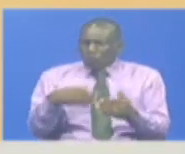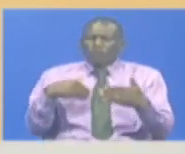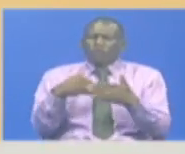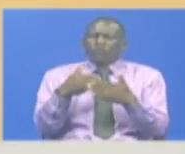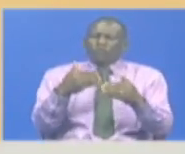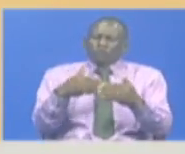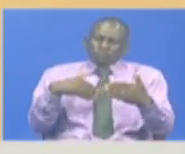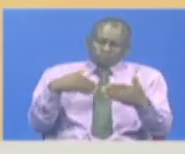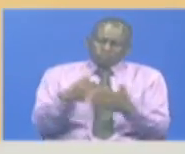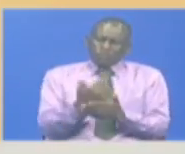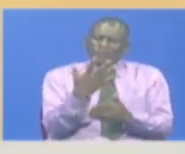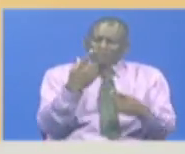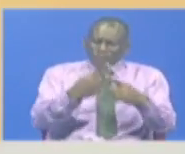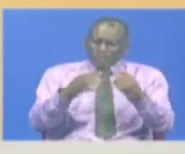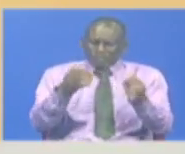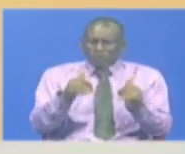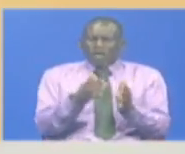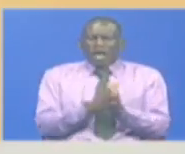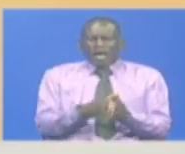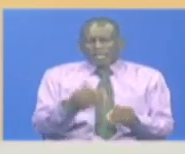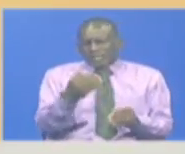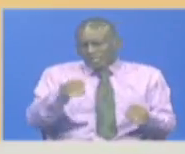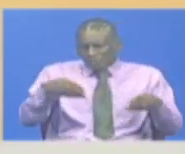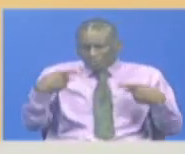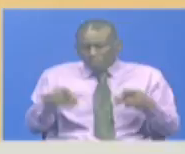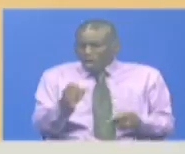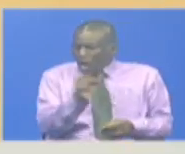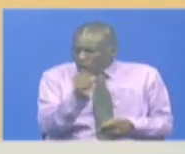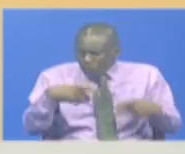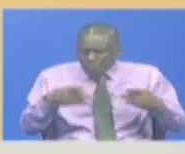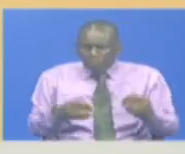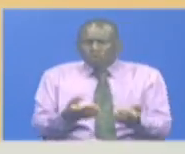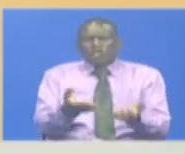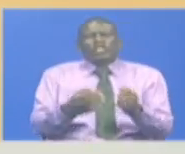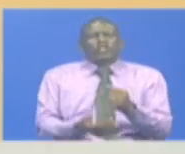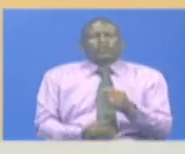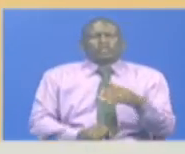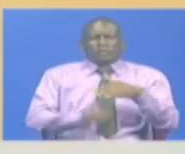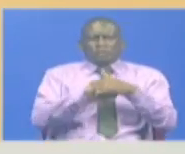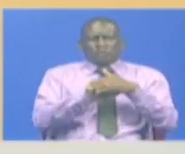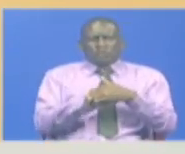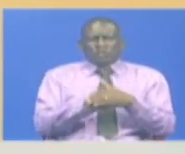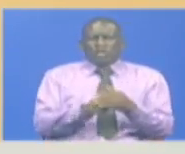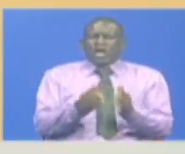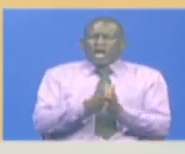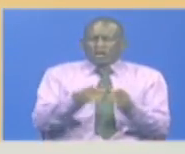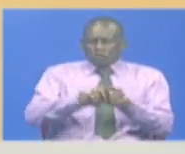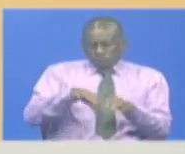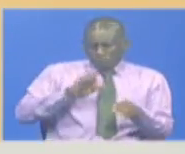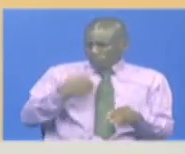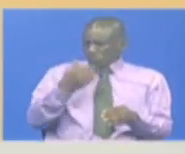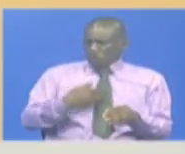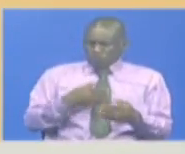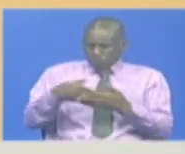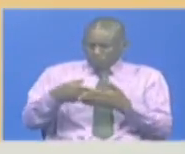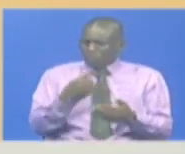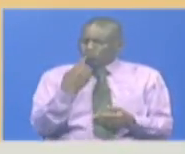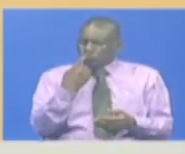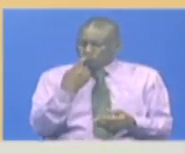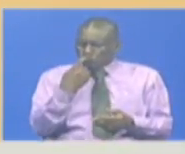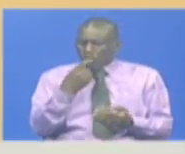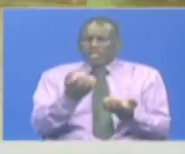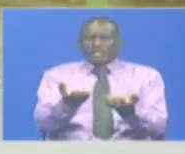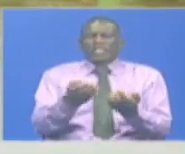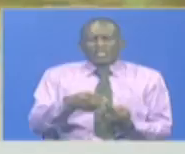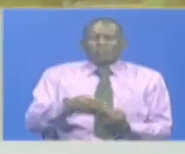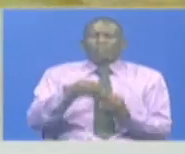special cases like the disabled, the elderly, the mothers. Both lactating and nursing mothers also need a special type of